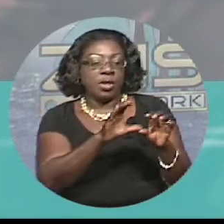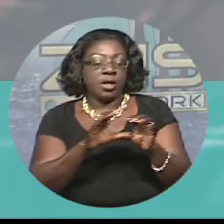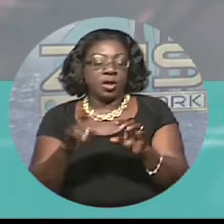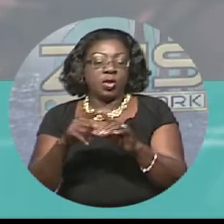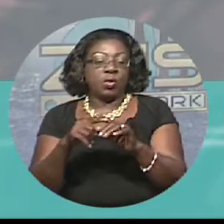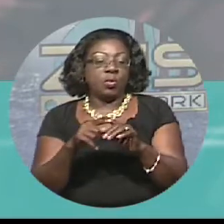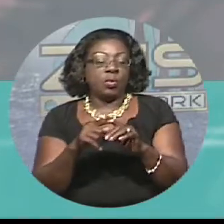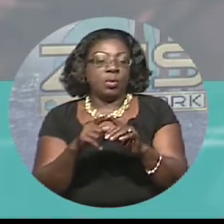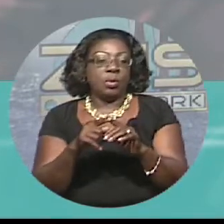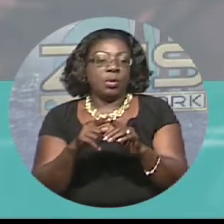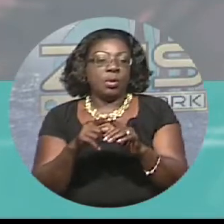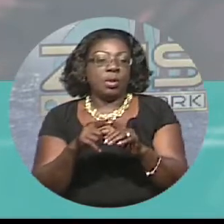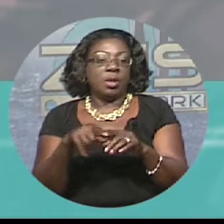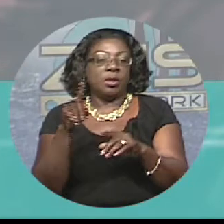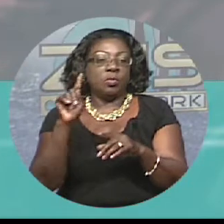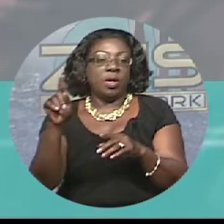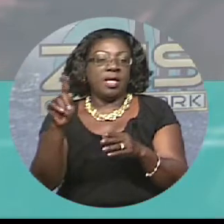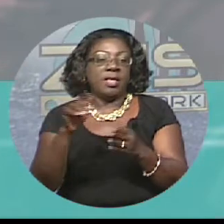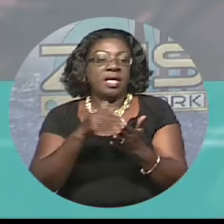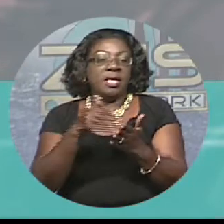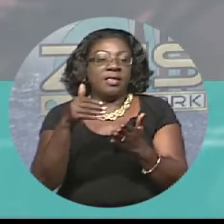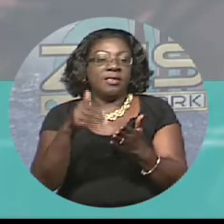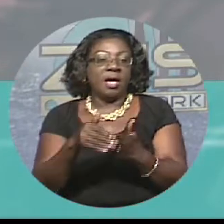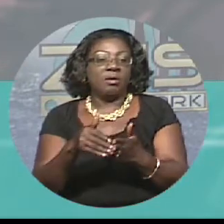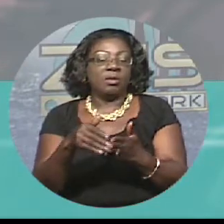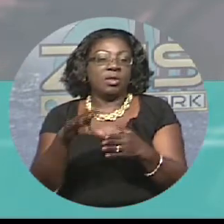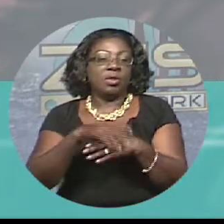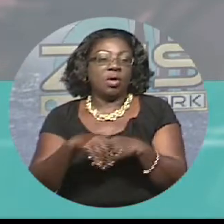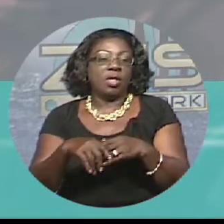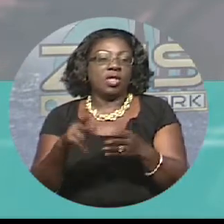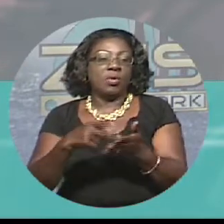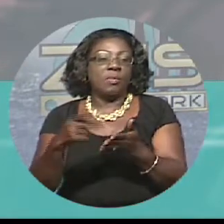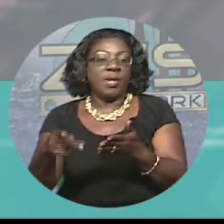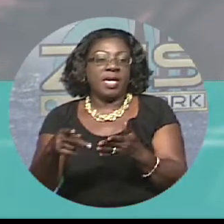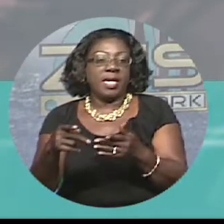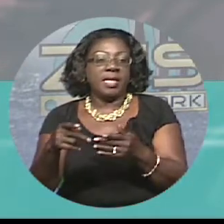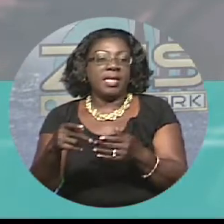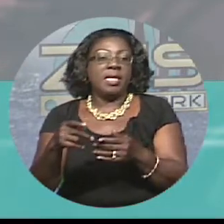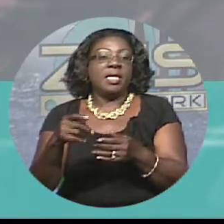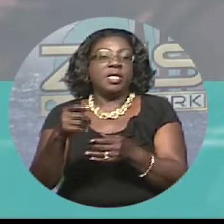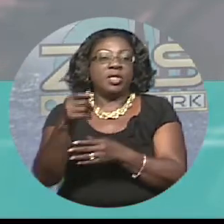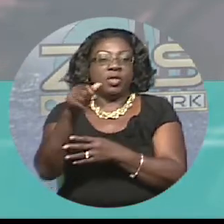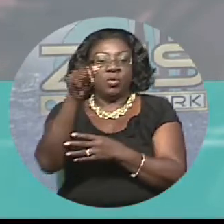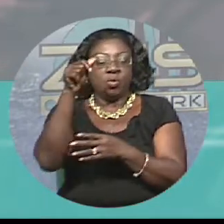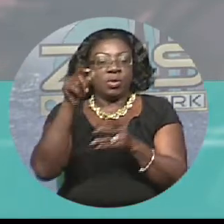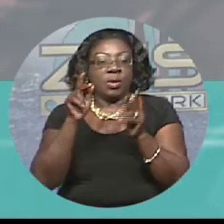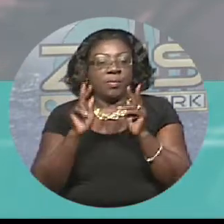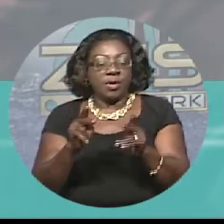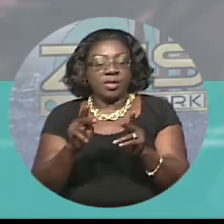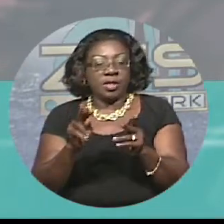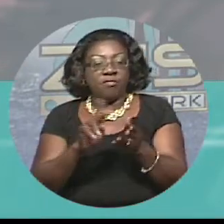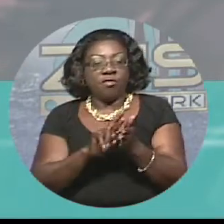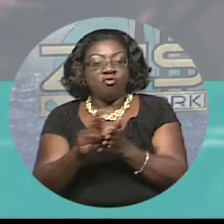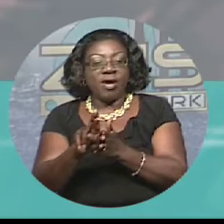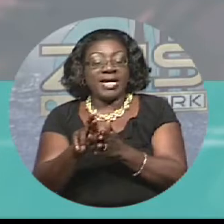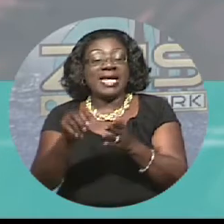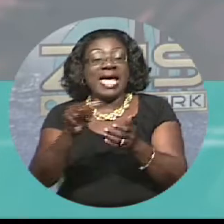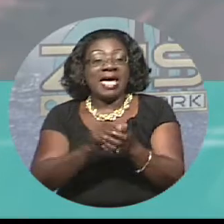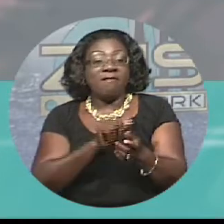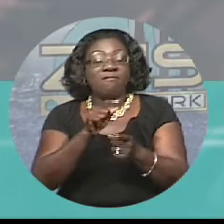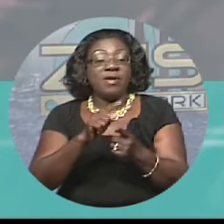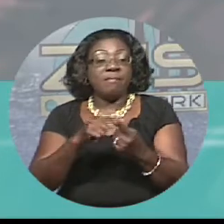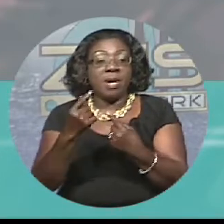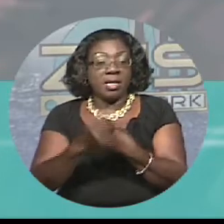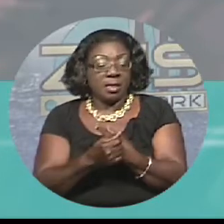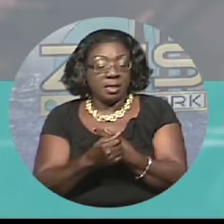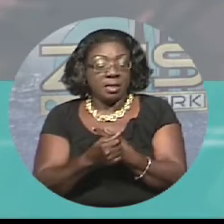It's $1,000 a month for where it is to be transferred for $3,500 a month, and government say they